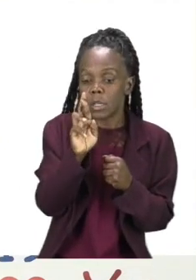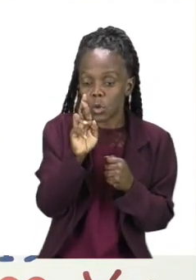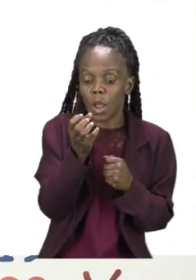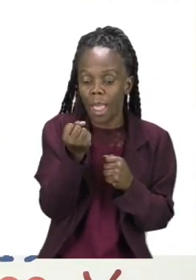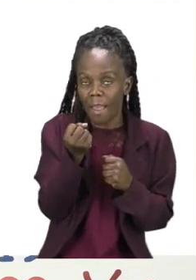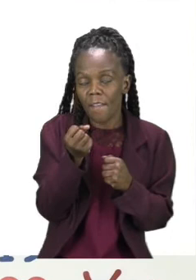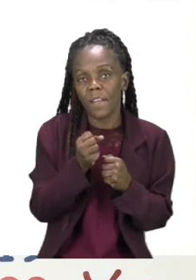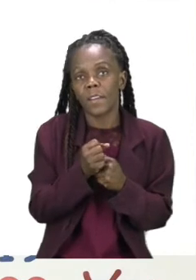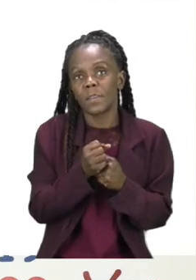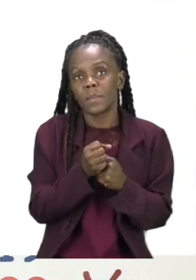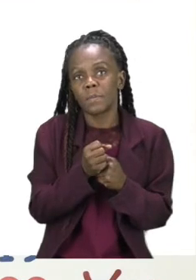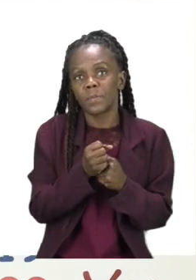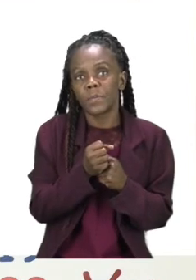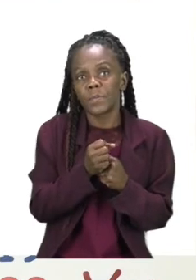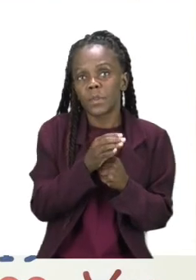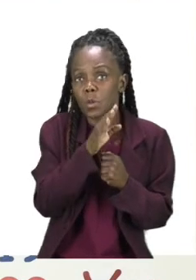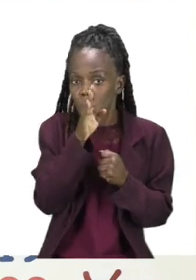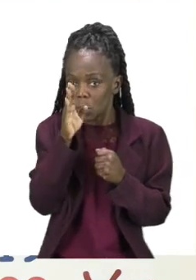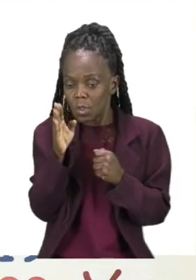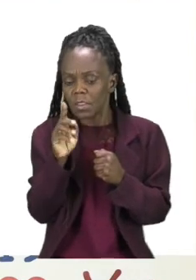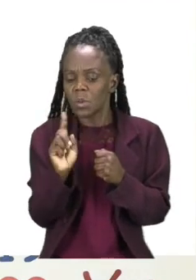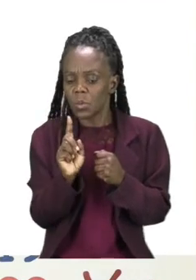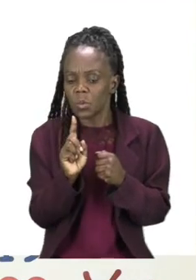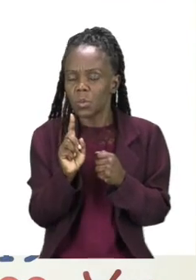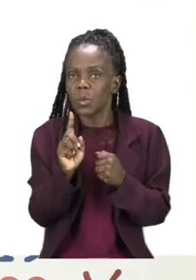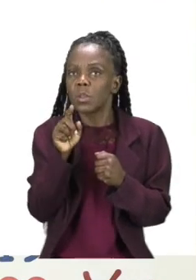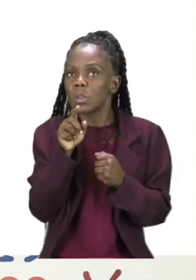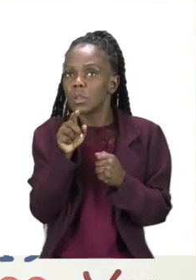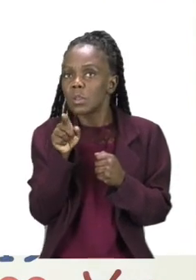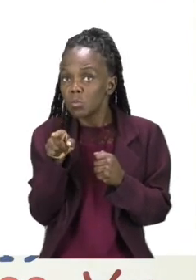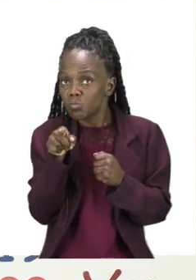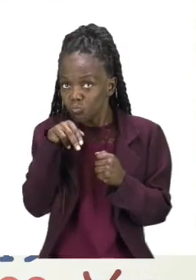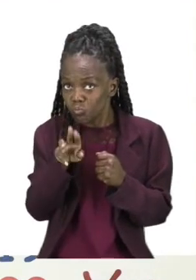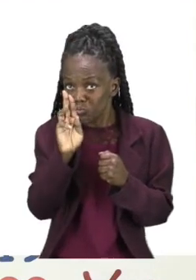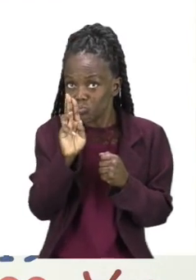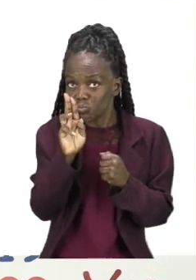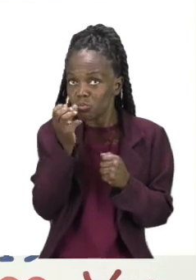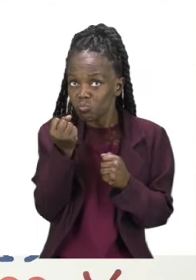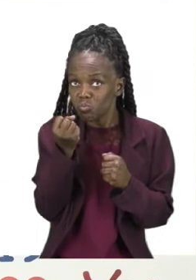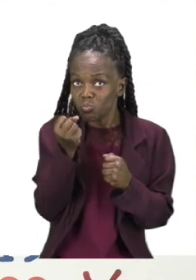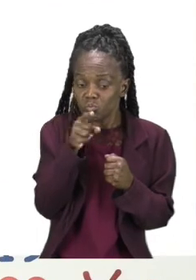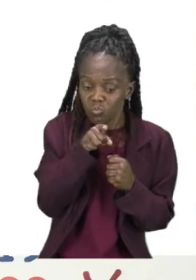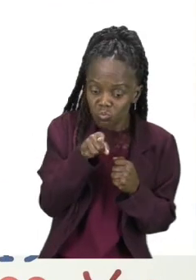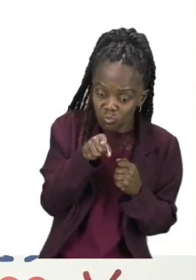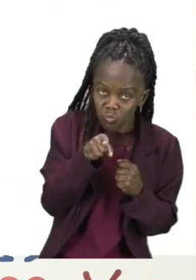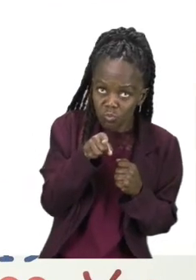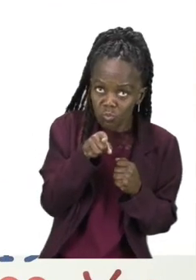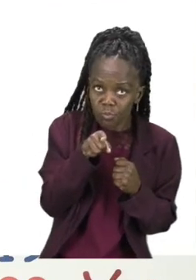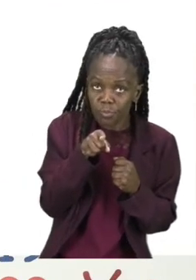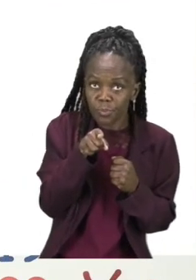R. Now next to R must be an A. So we are looking for an